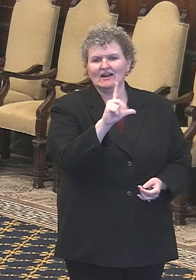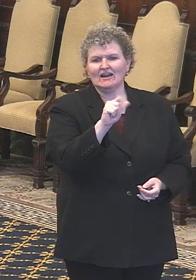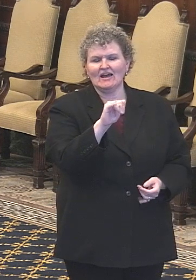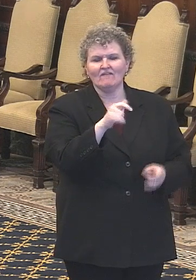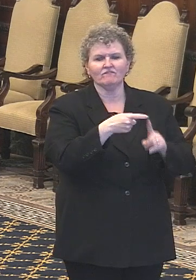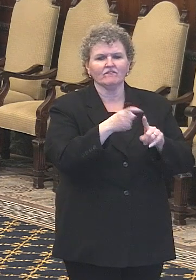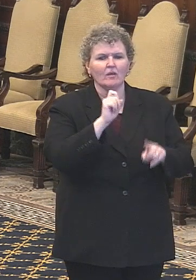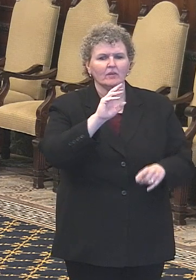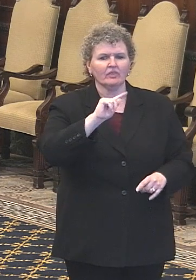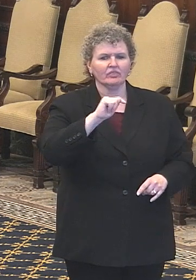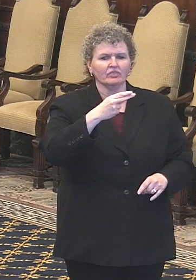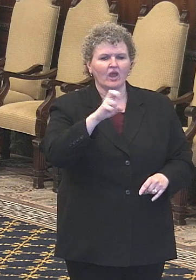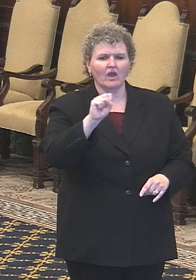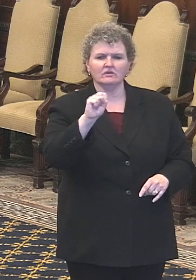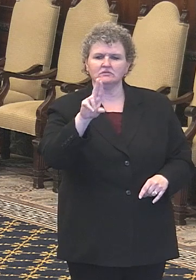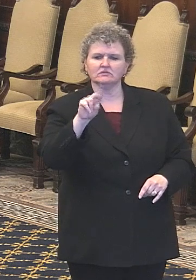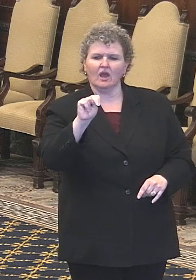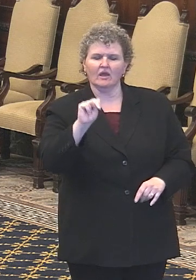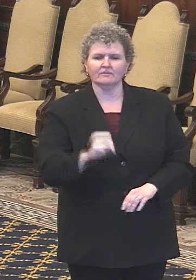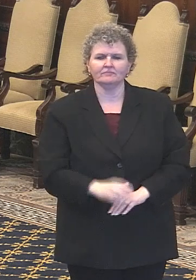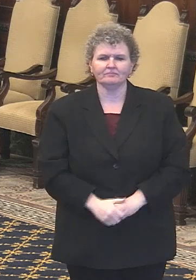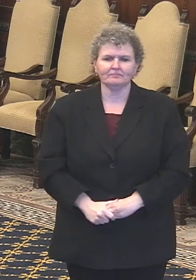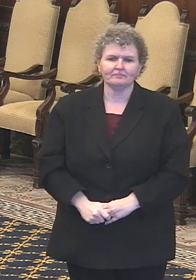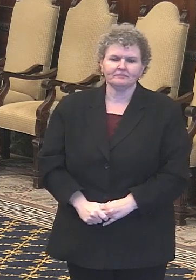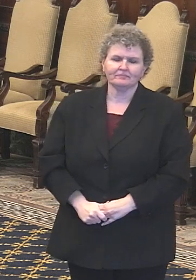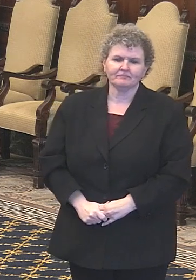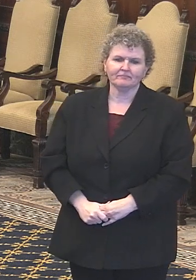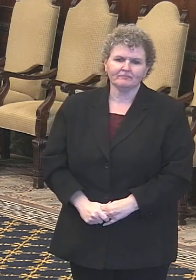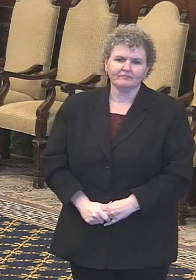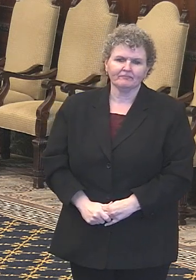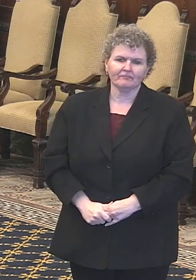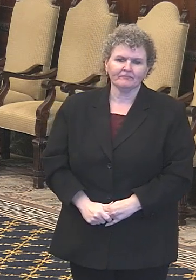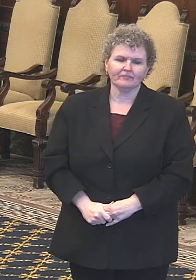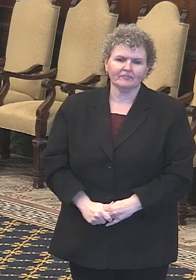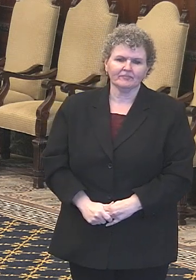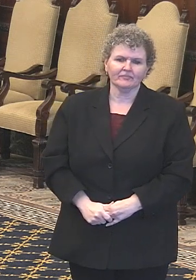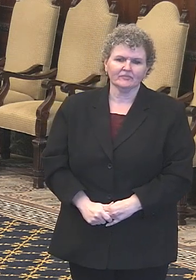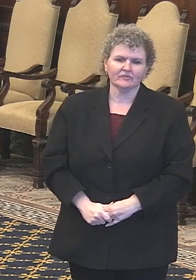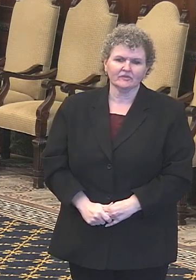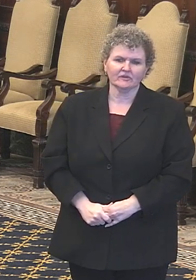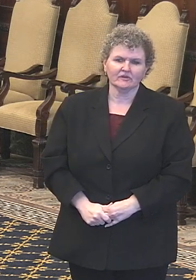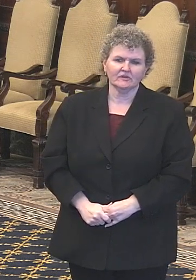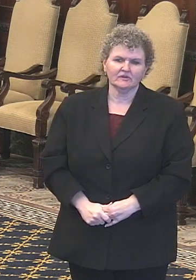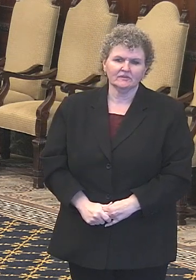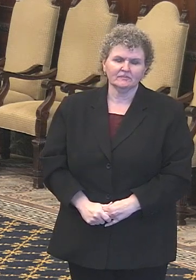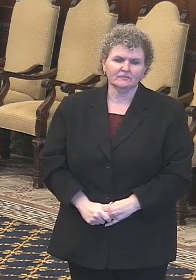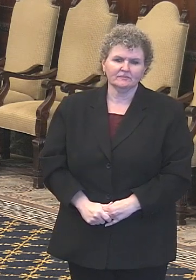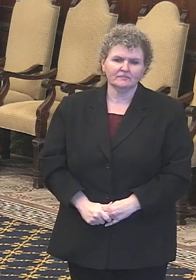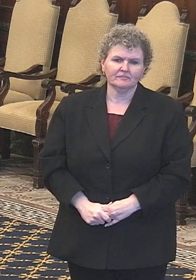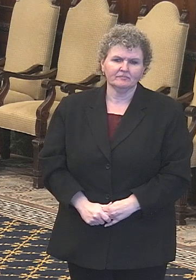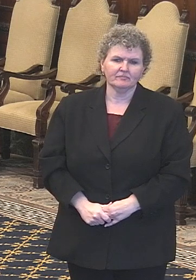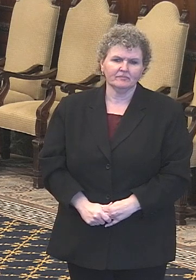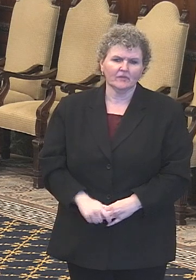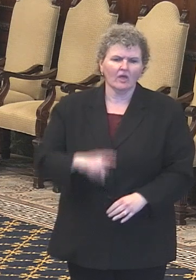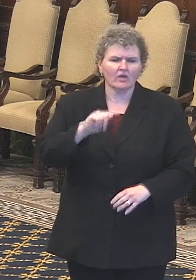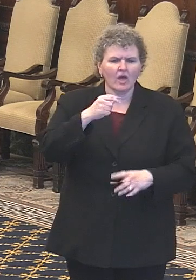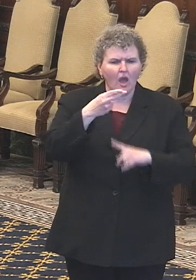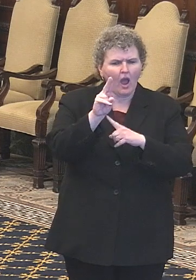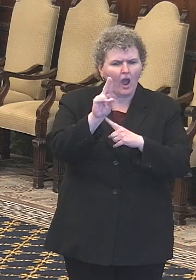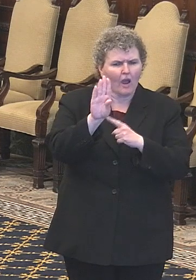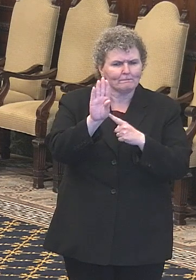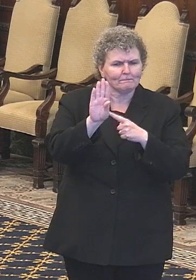reporter at HYY. Is the city considering relaxing rules for homeless entry to quarantine sites, given the